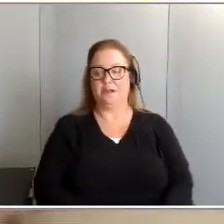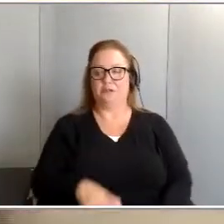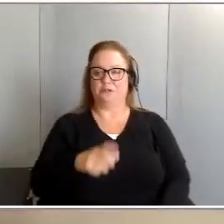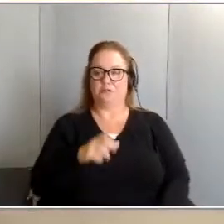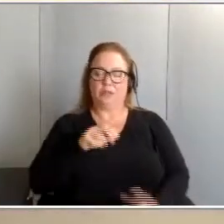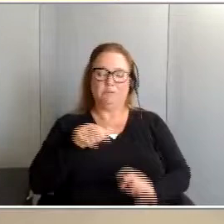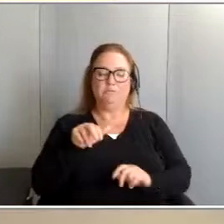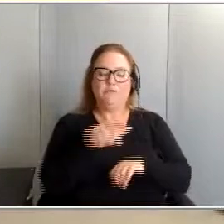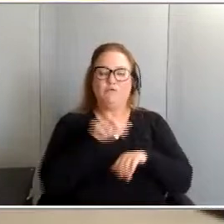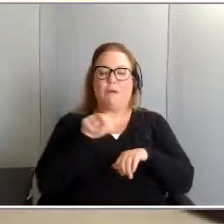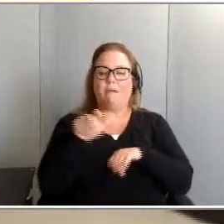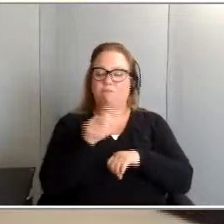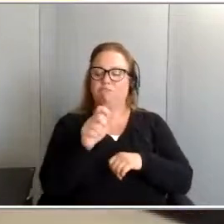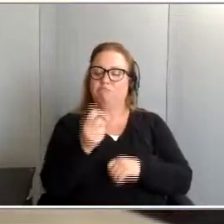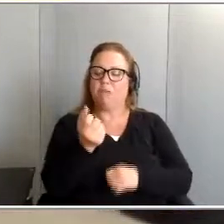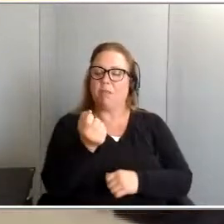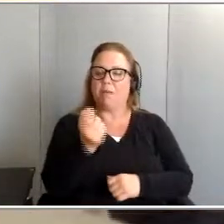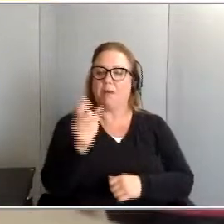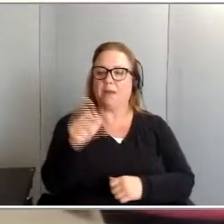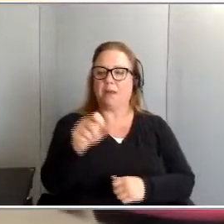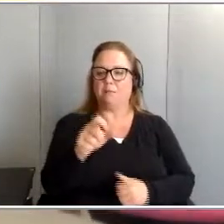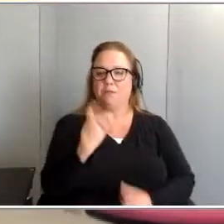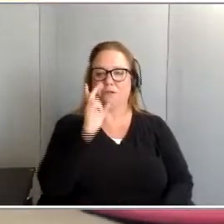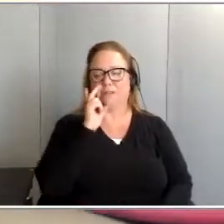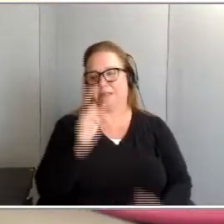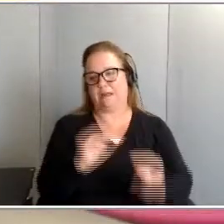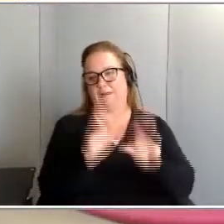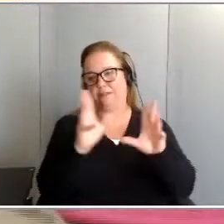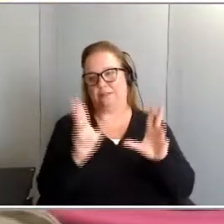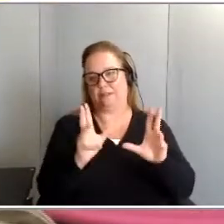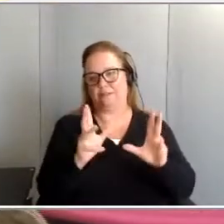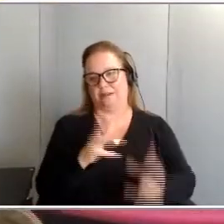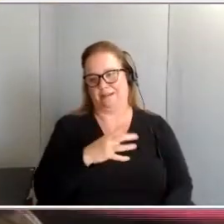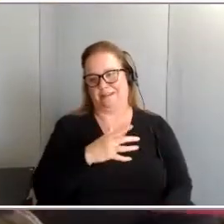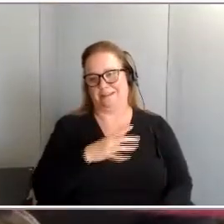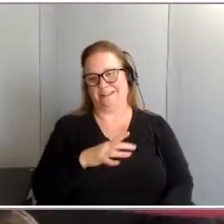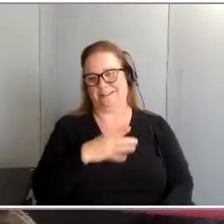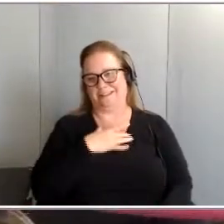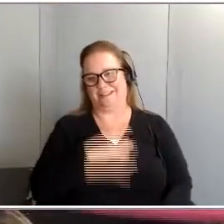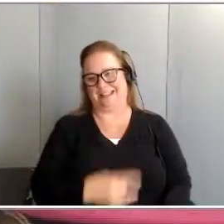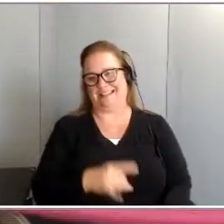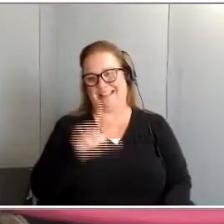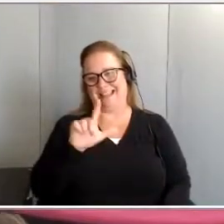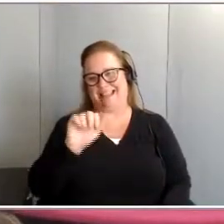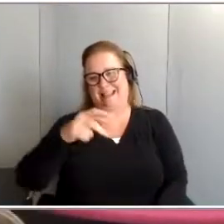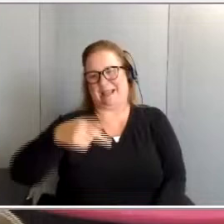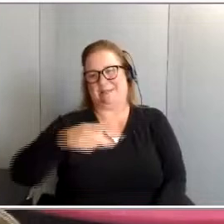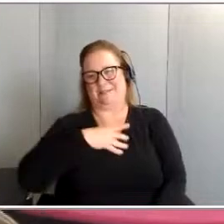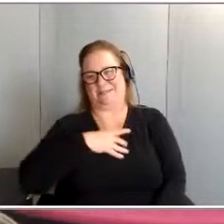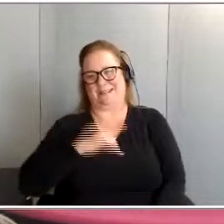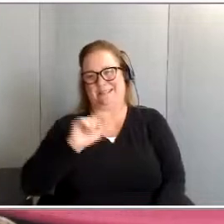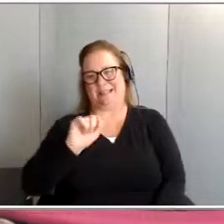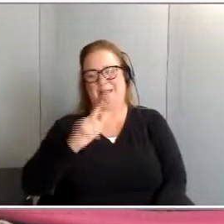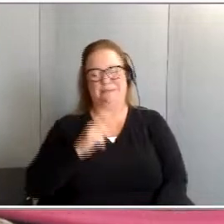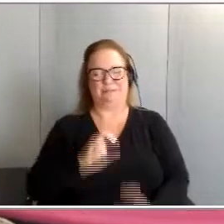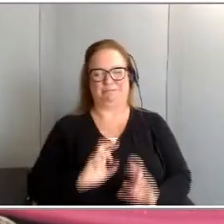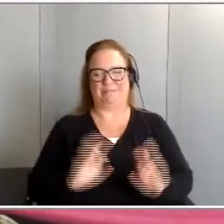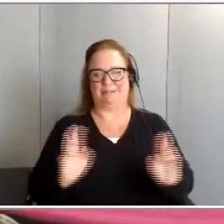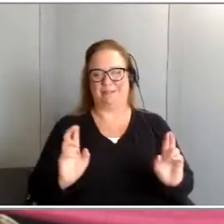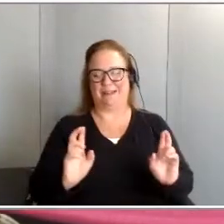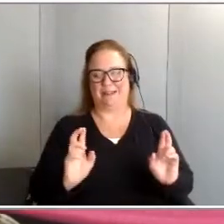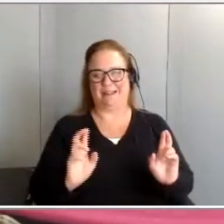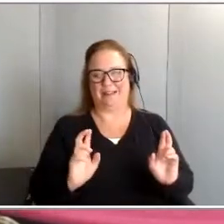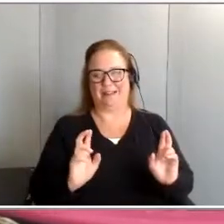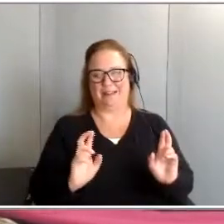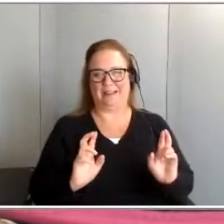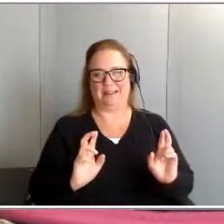around, and you can tell she's found a nice lap. So when she finds a nice lap, she'll settle in. And I call it an